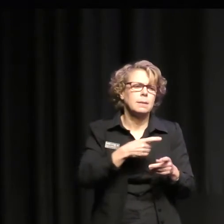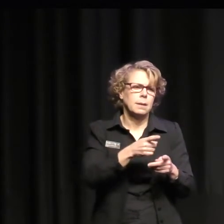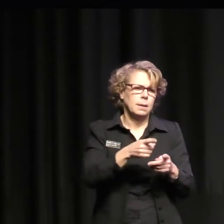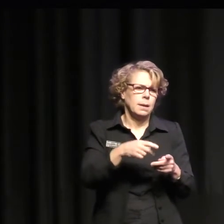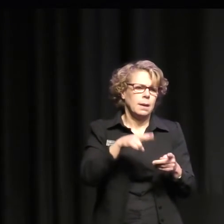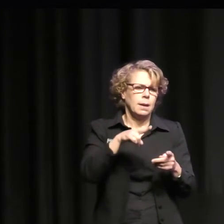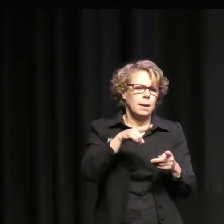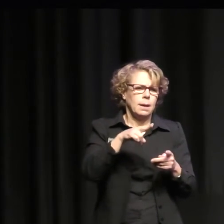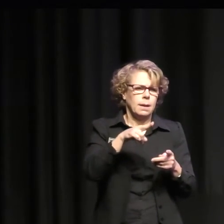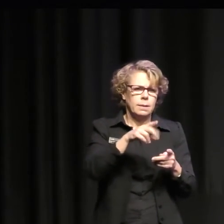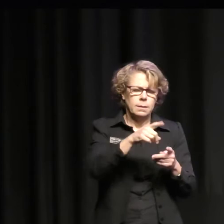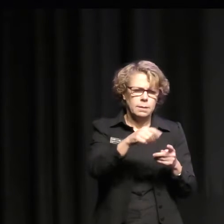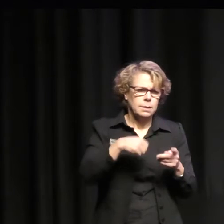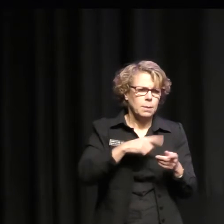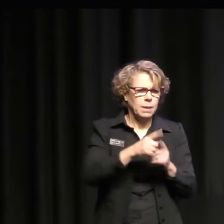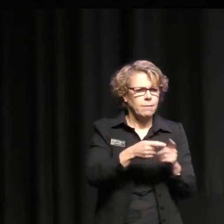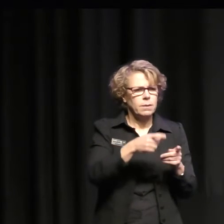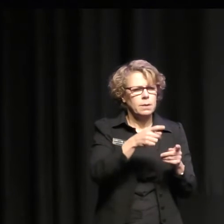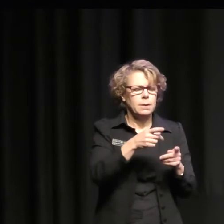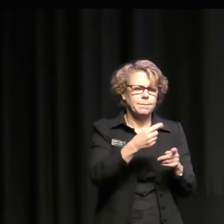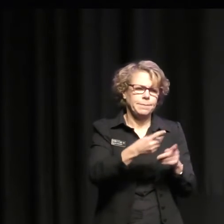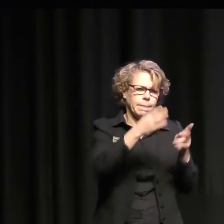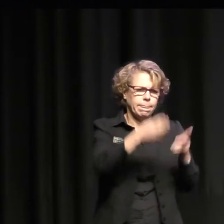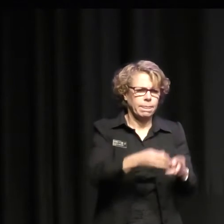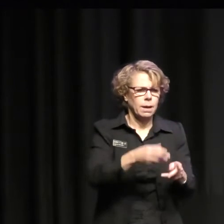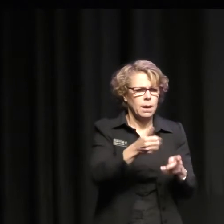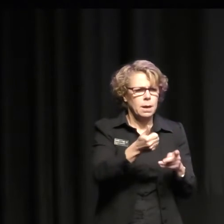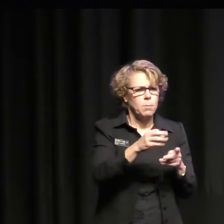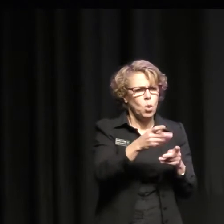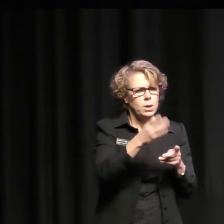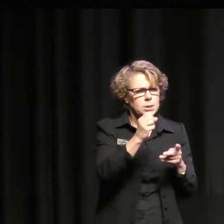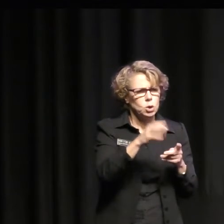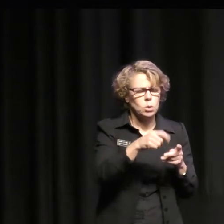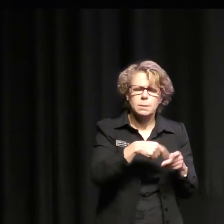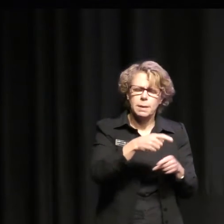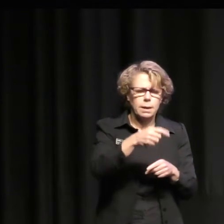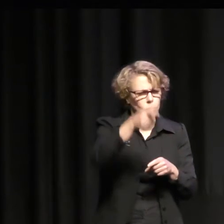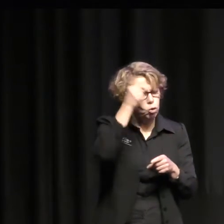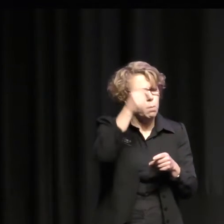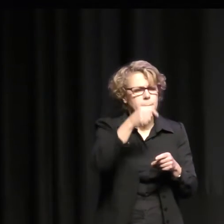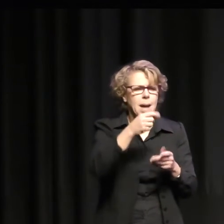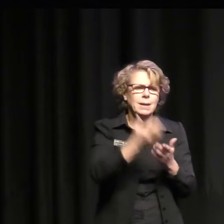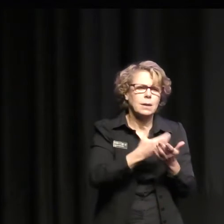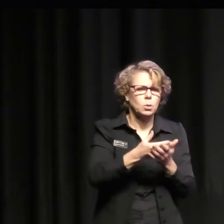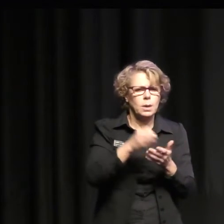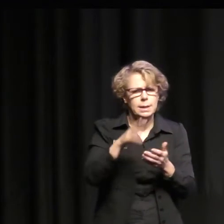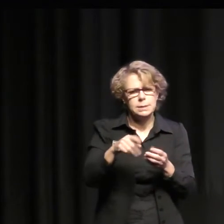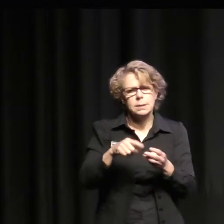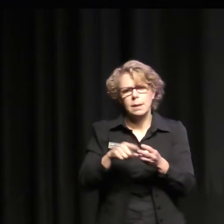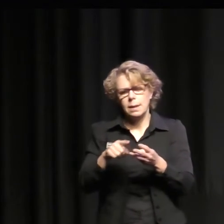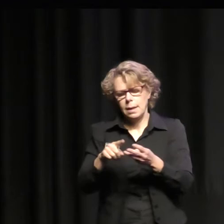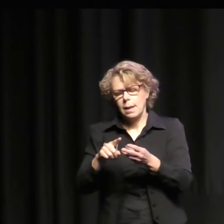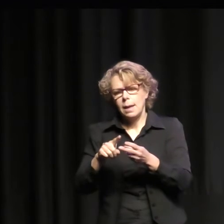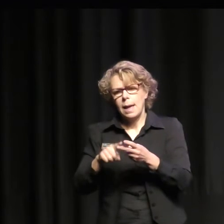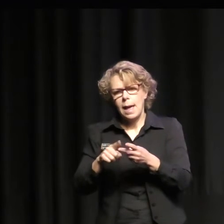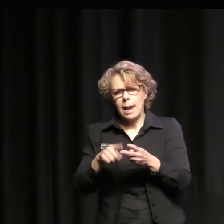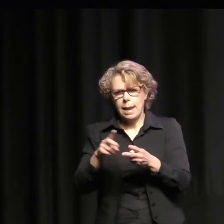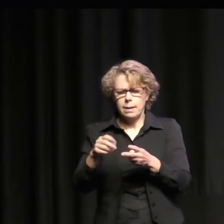Nigel Farage and Boris Johnson with their stupid nationalism and venal